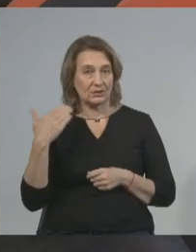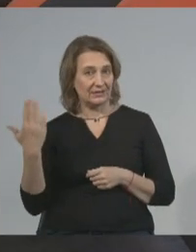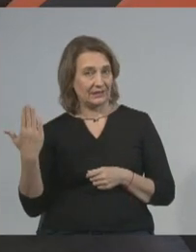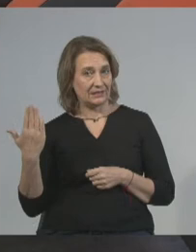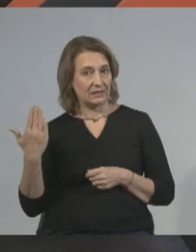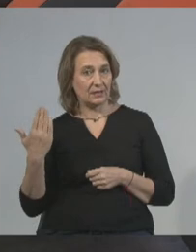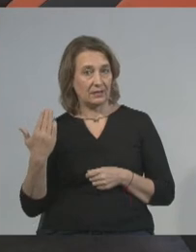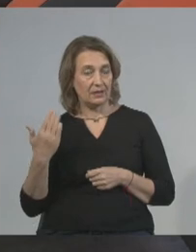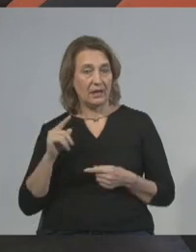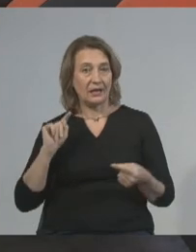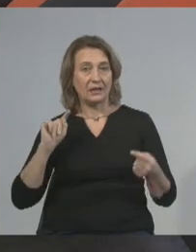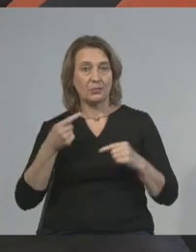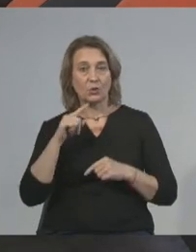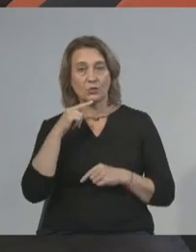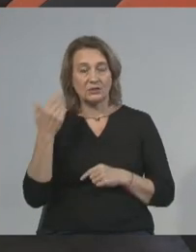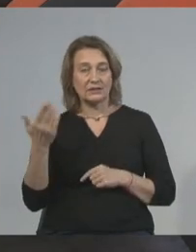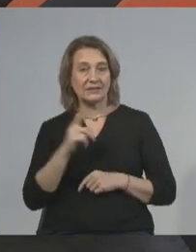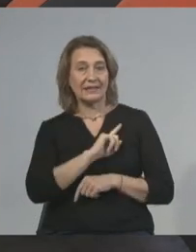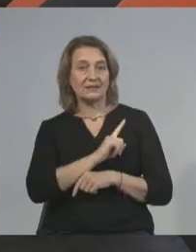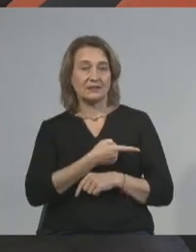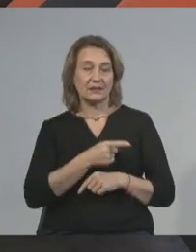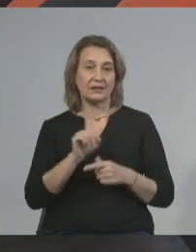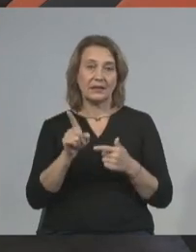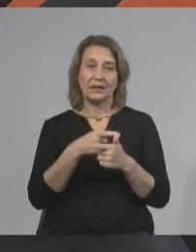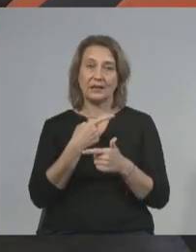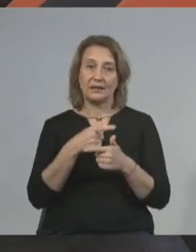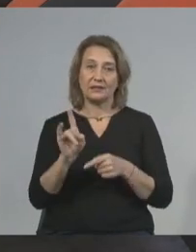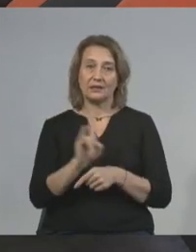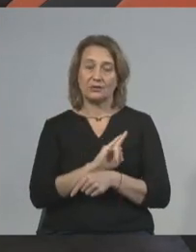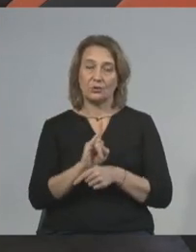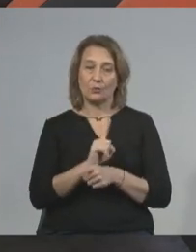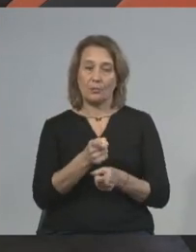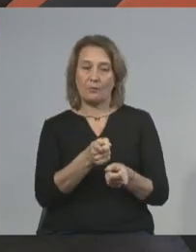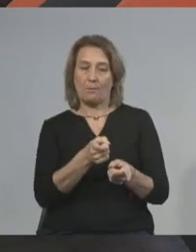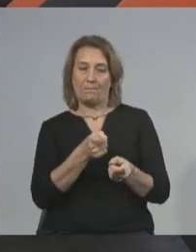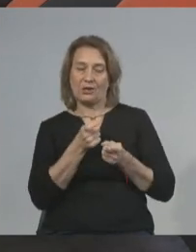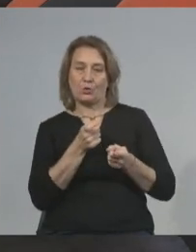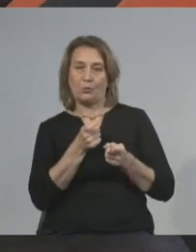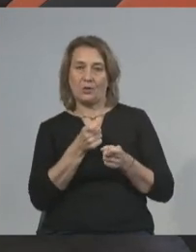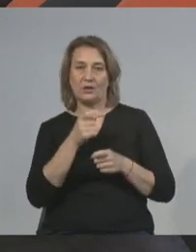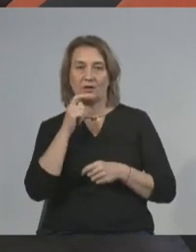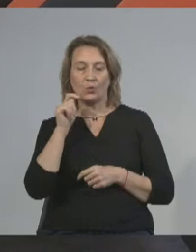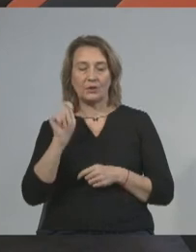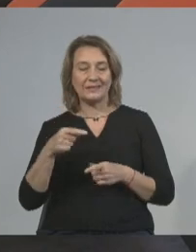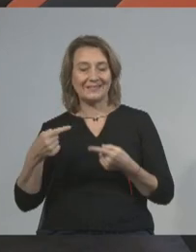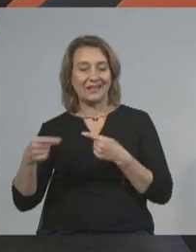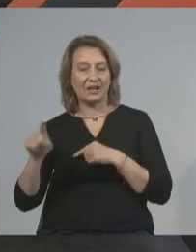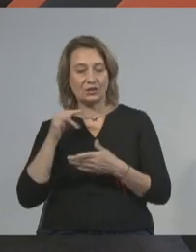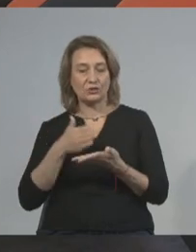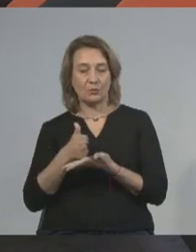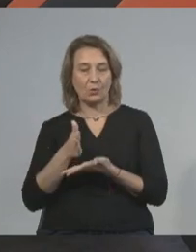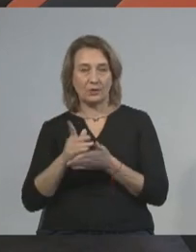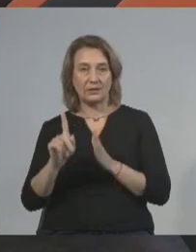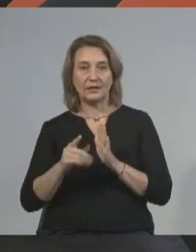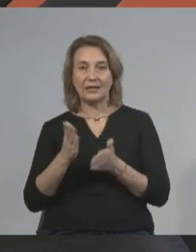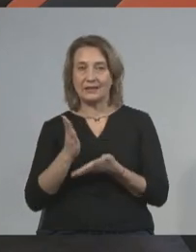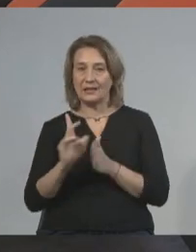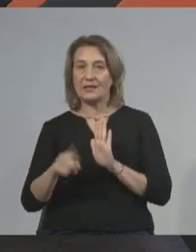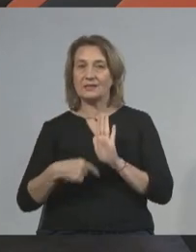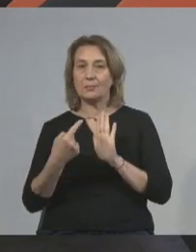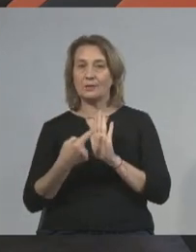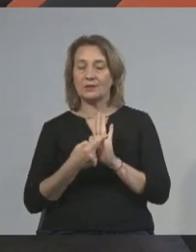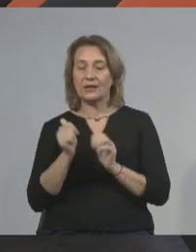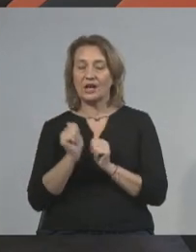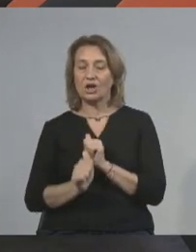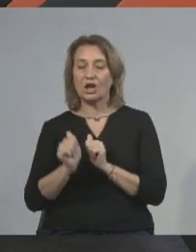personal opinion is it only russian or pro-russian narrative or either this narrative has already been used by ukrainian